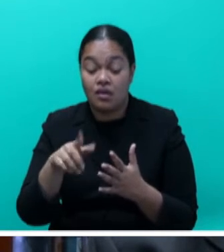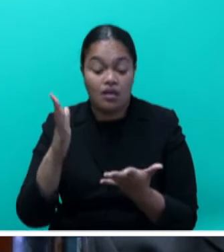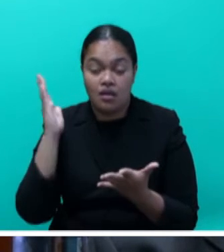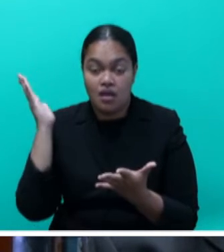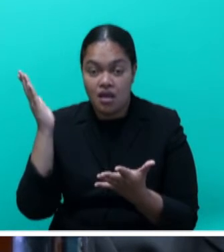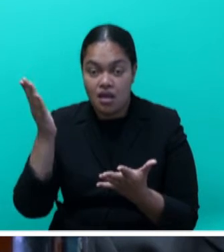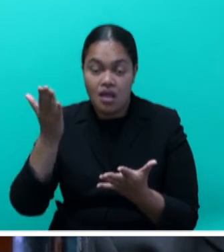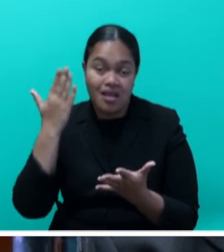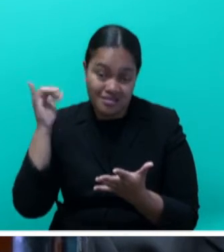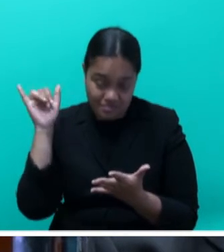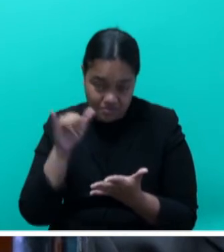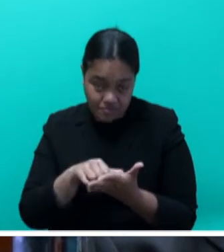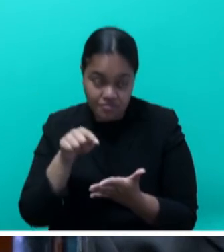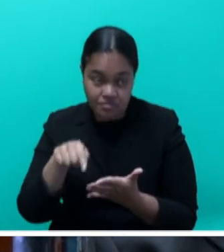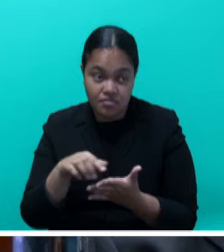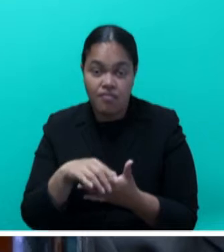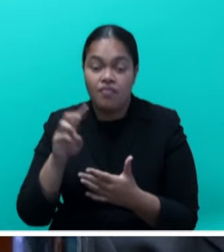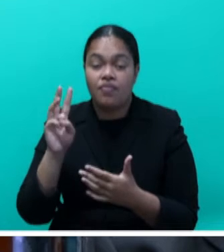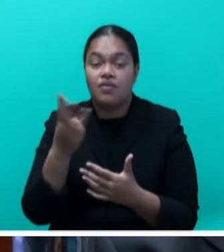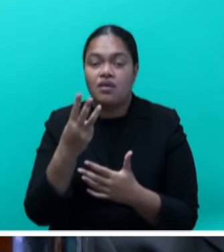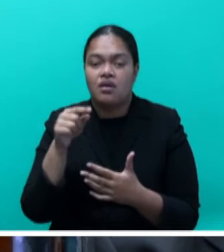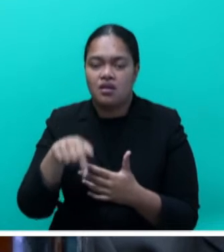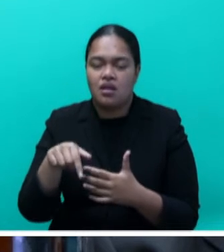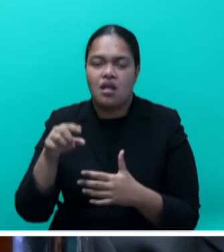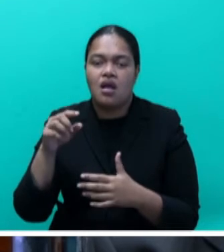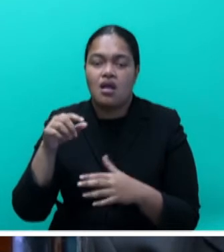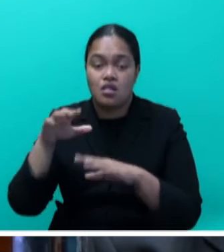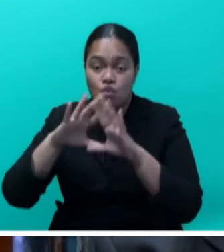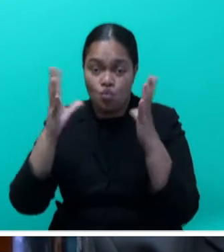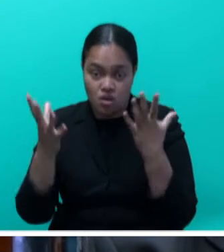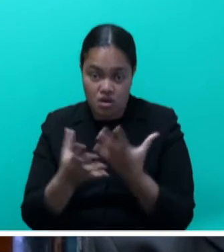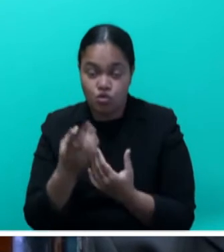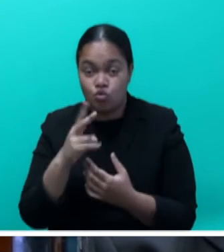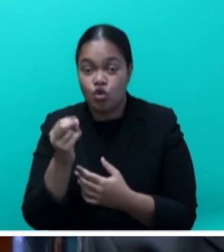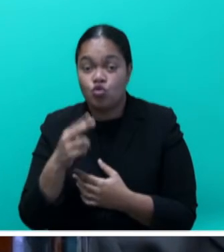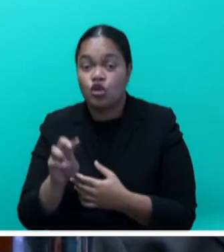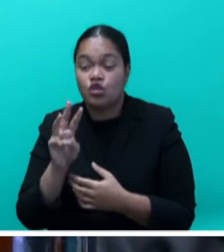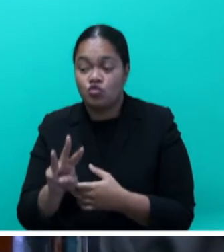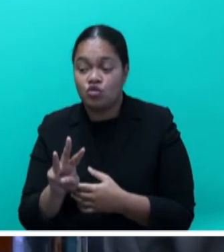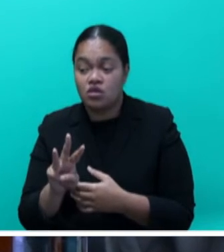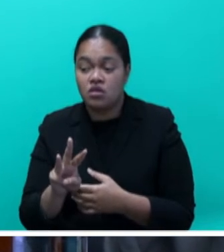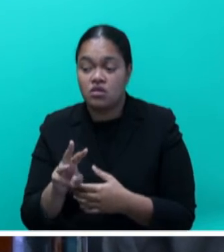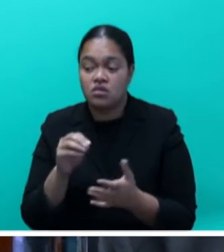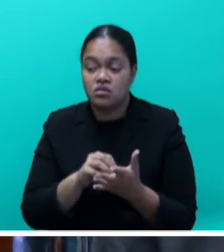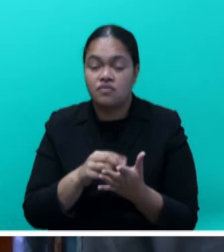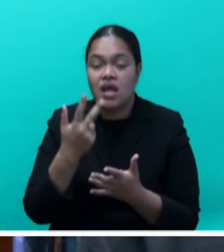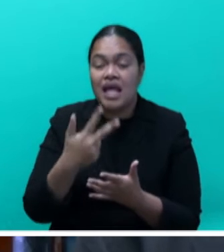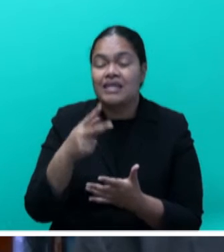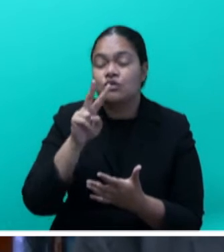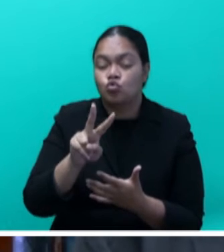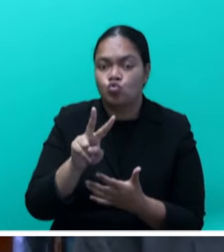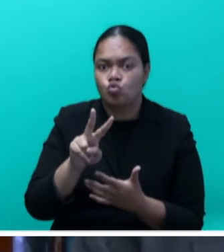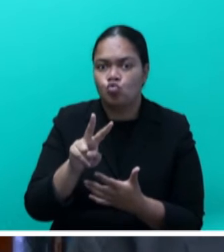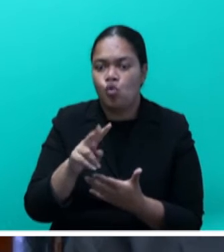the third busiest airport in the world, and in 2023 served 82 million